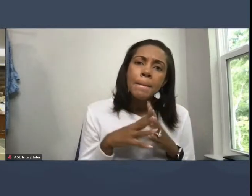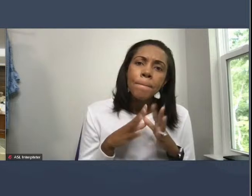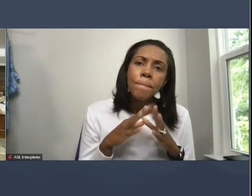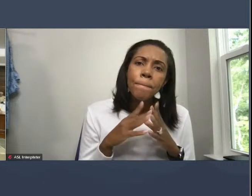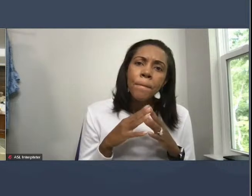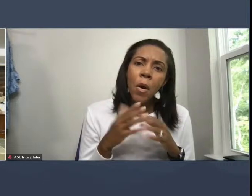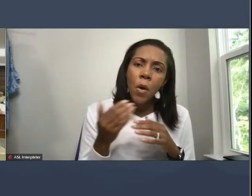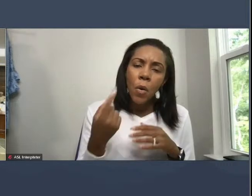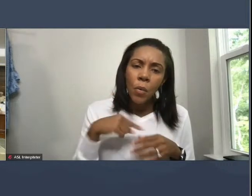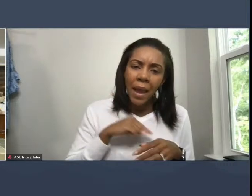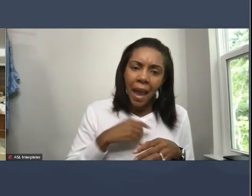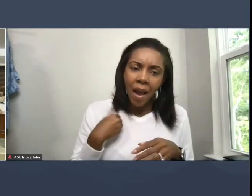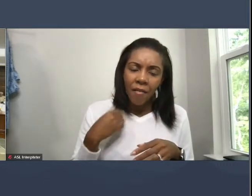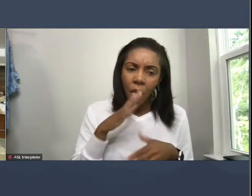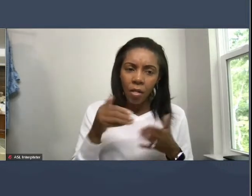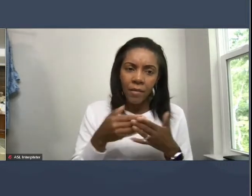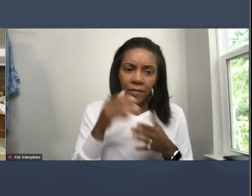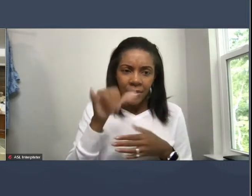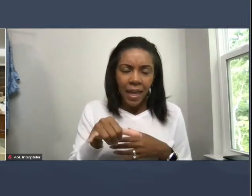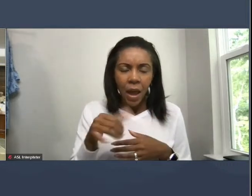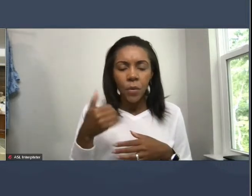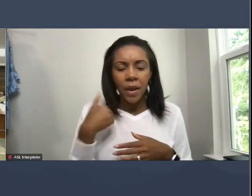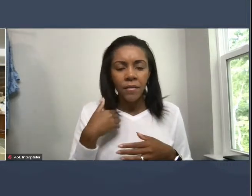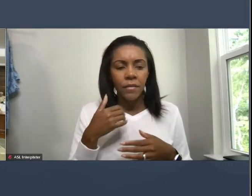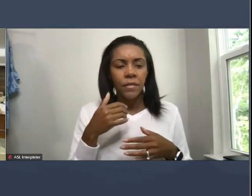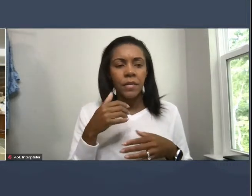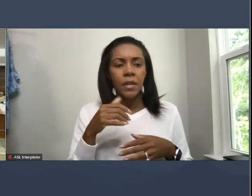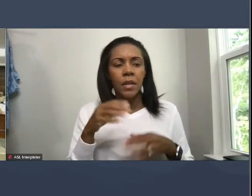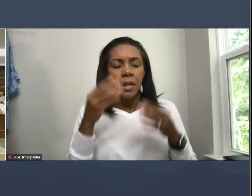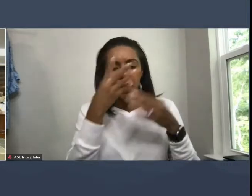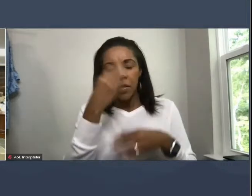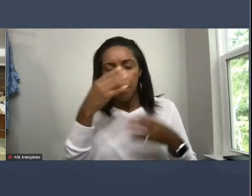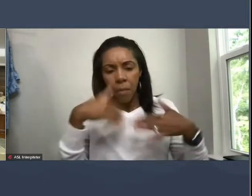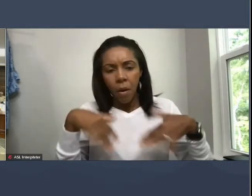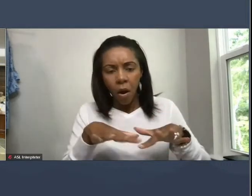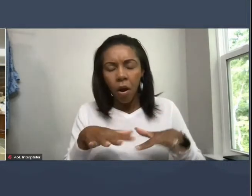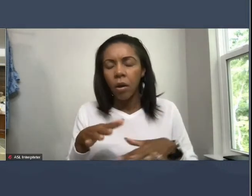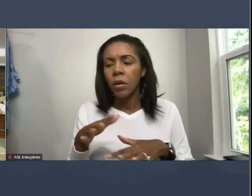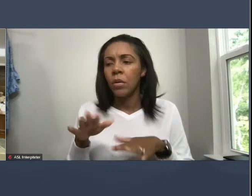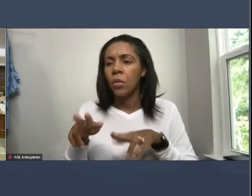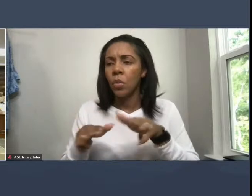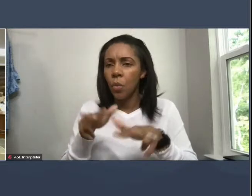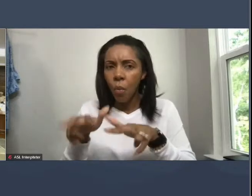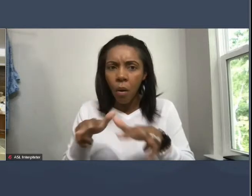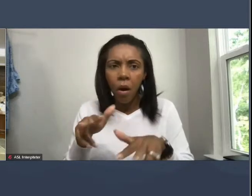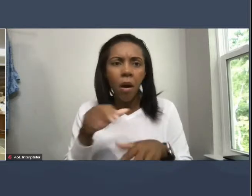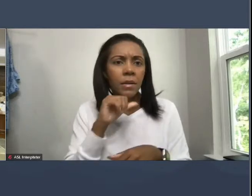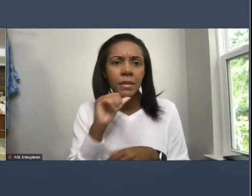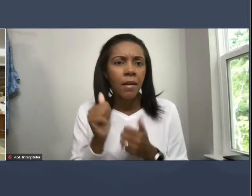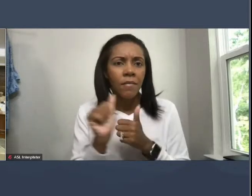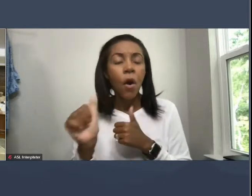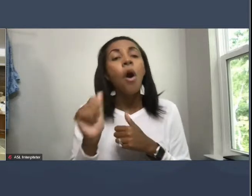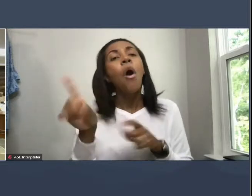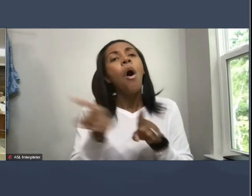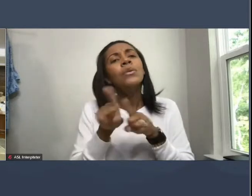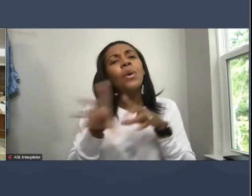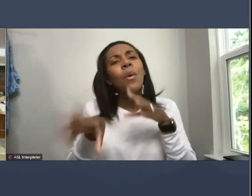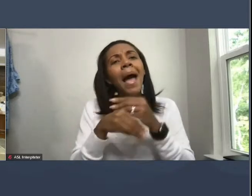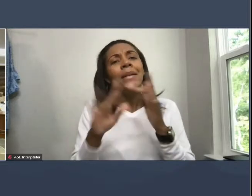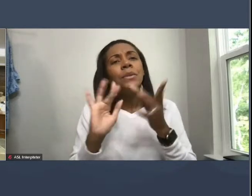we've got all that. We got the parking, we got the walk. It's not very far. What I might suggest you put up on the website